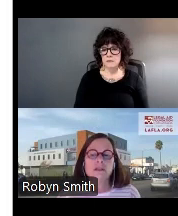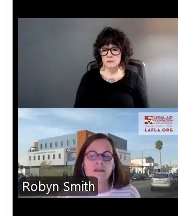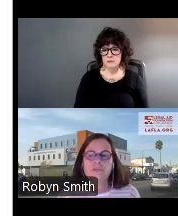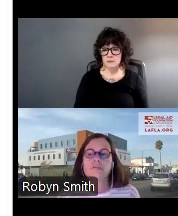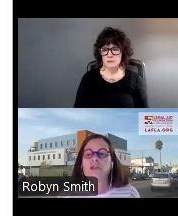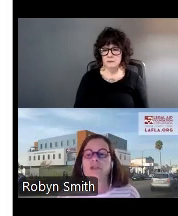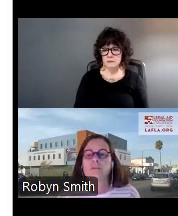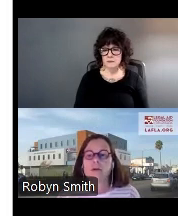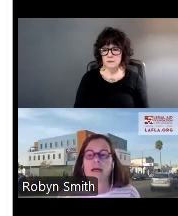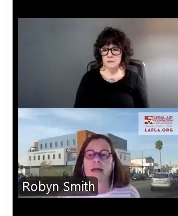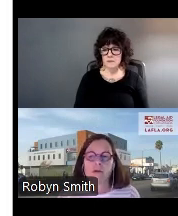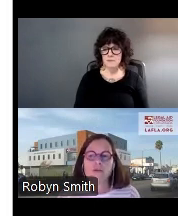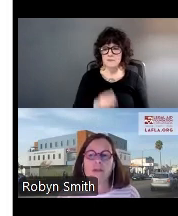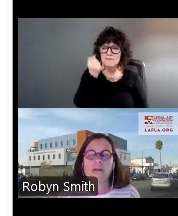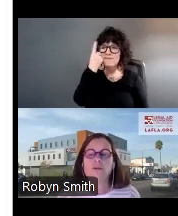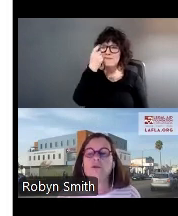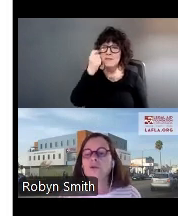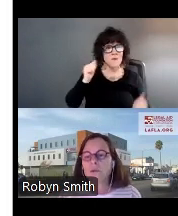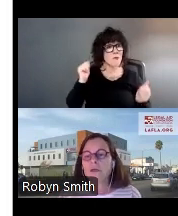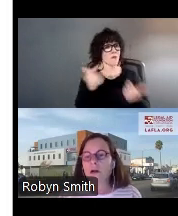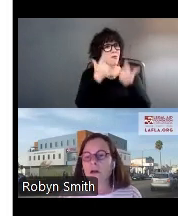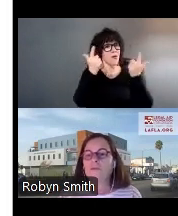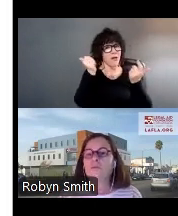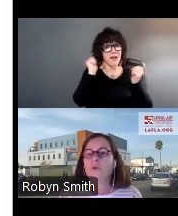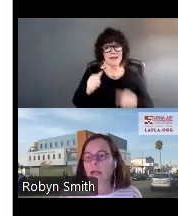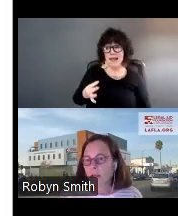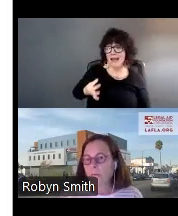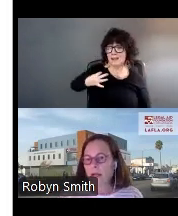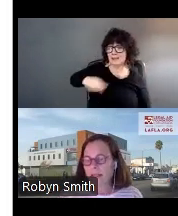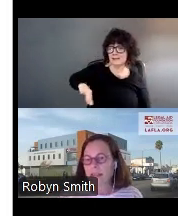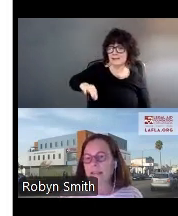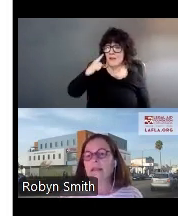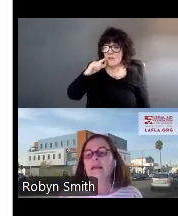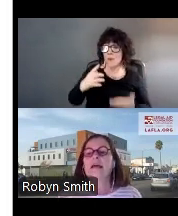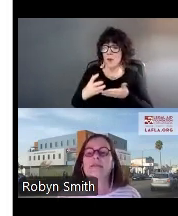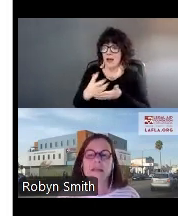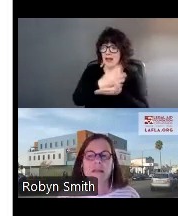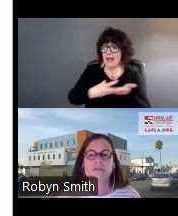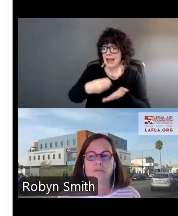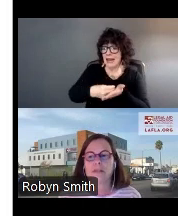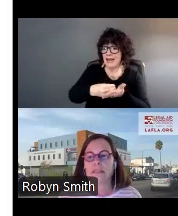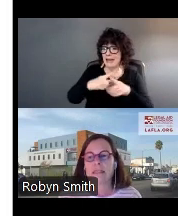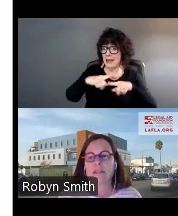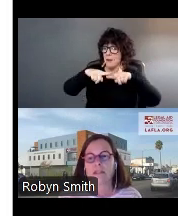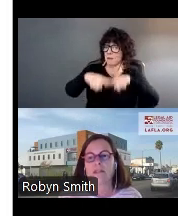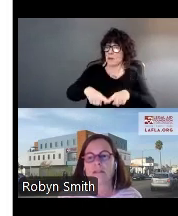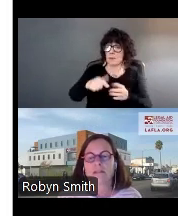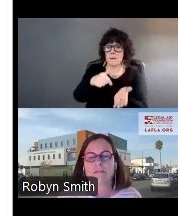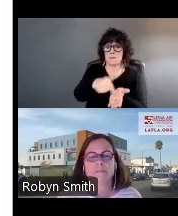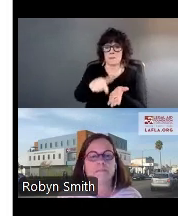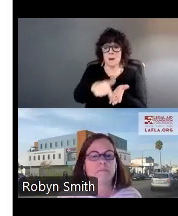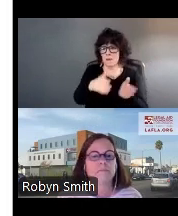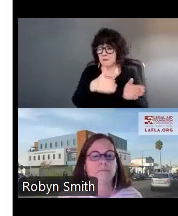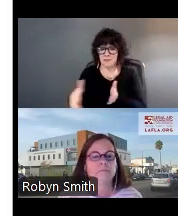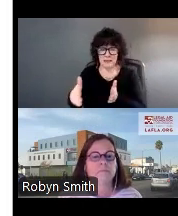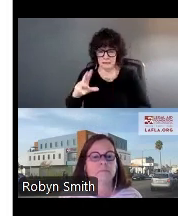a little information about who you can call for more help on this at the end of the presentation.